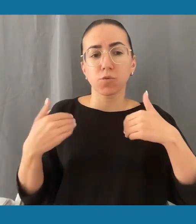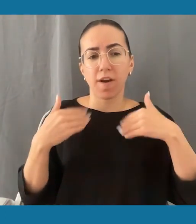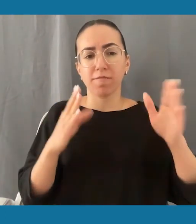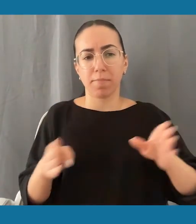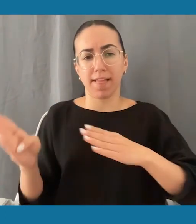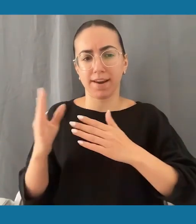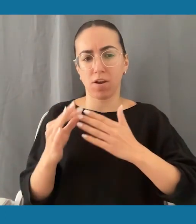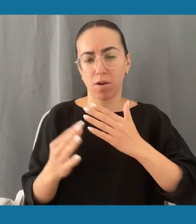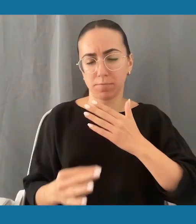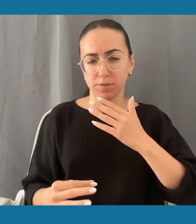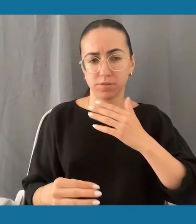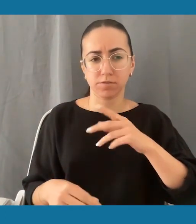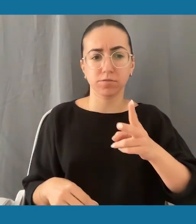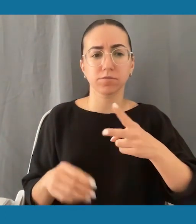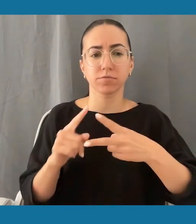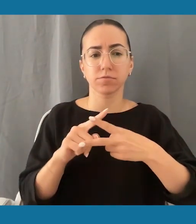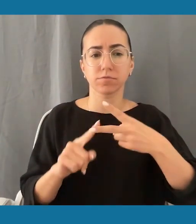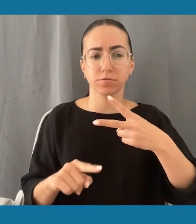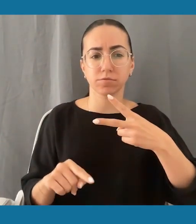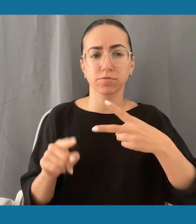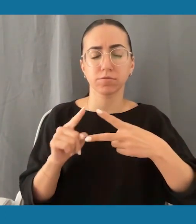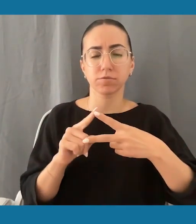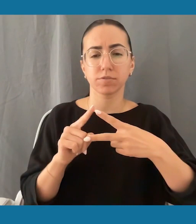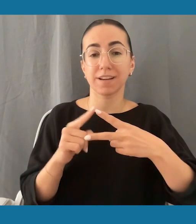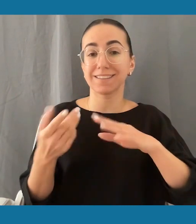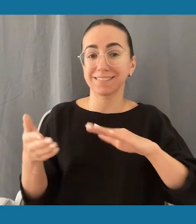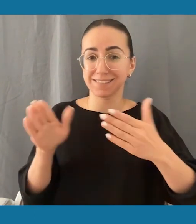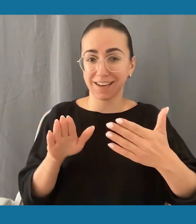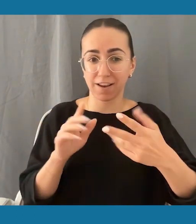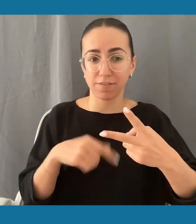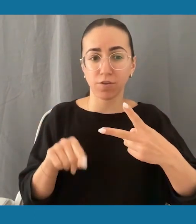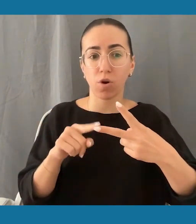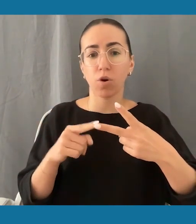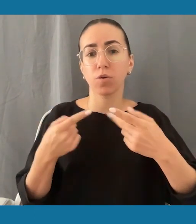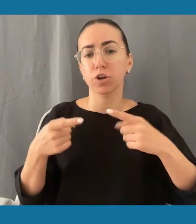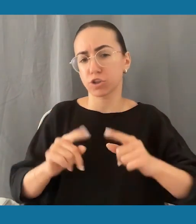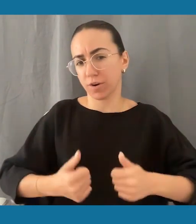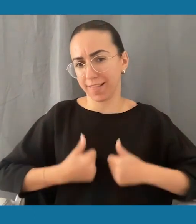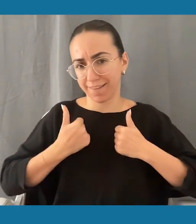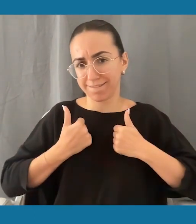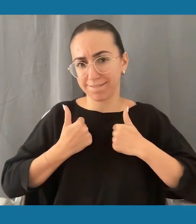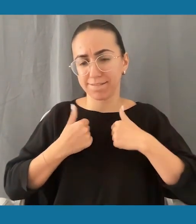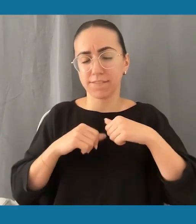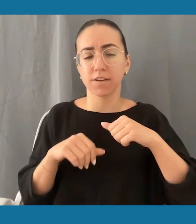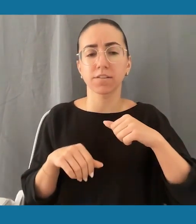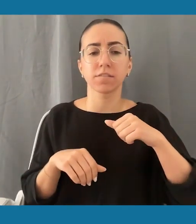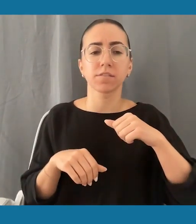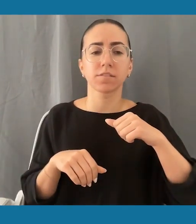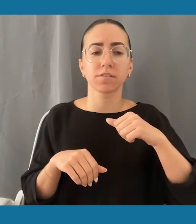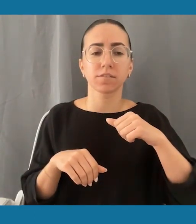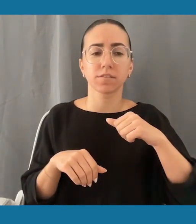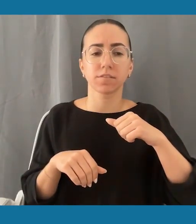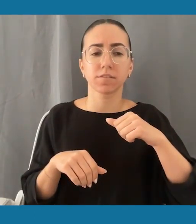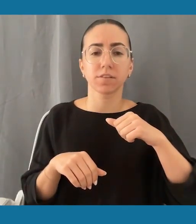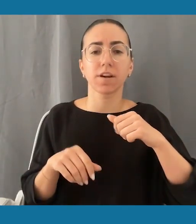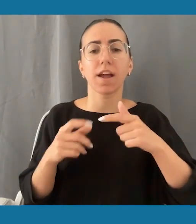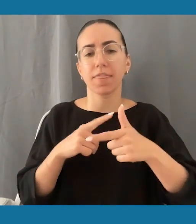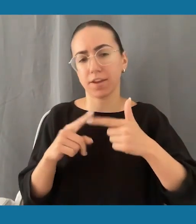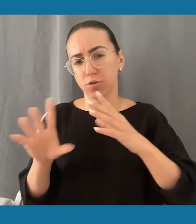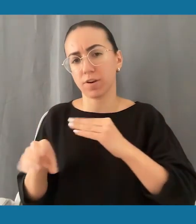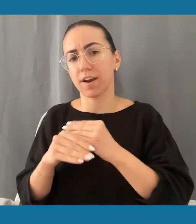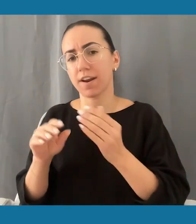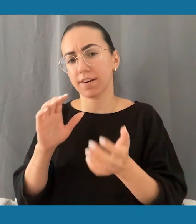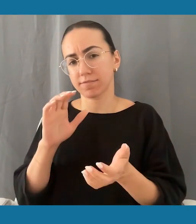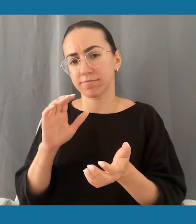planning options. You can either do it at death, or you can do it during lifetime, with the one exception for